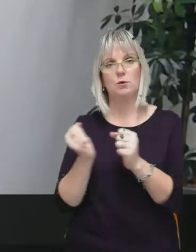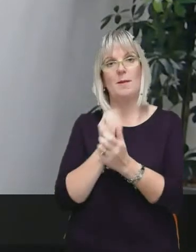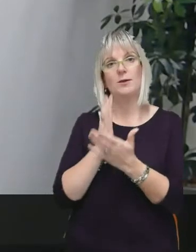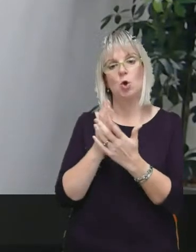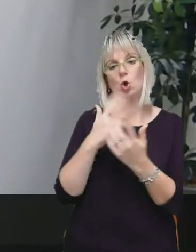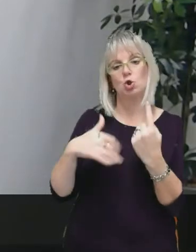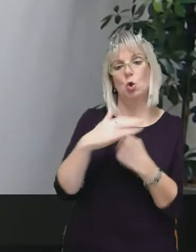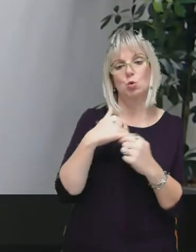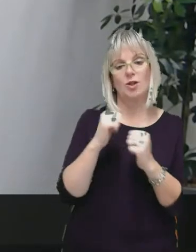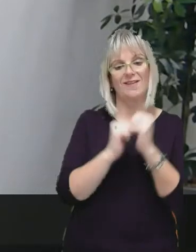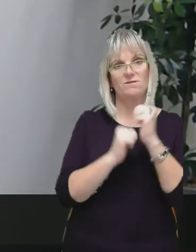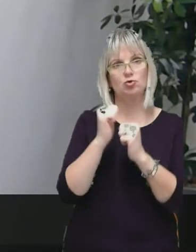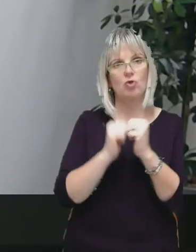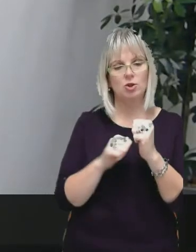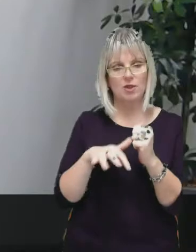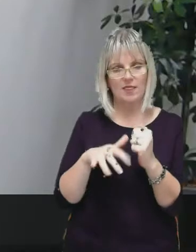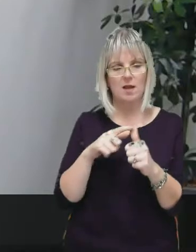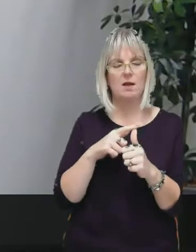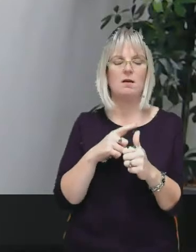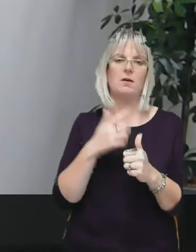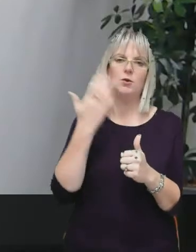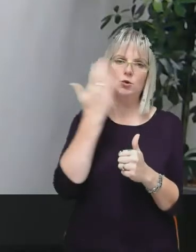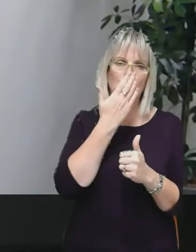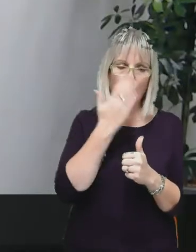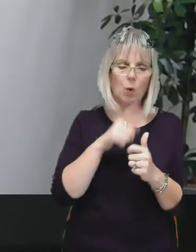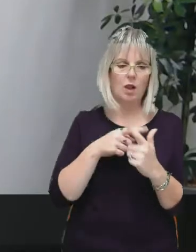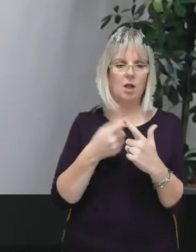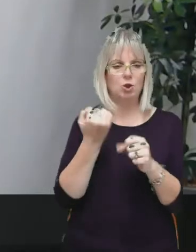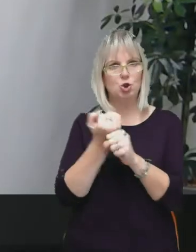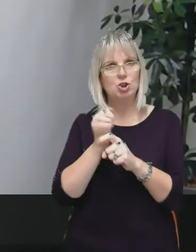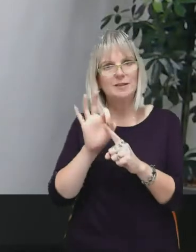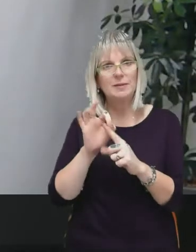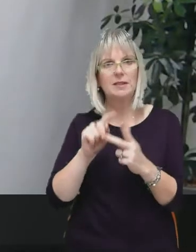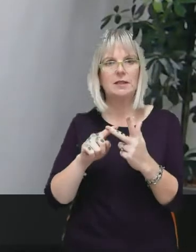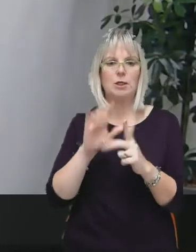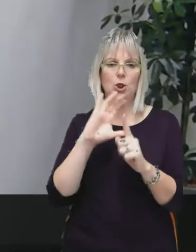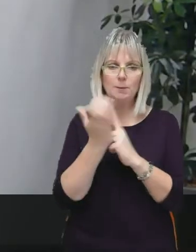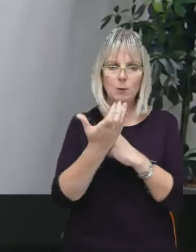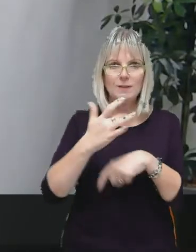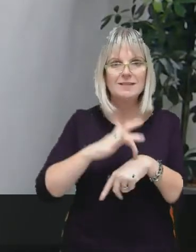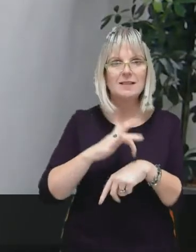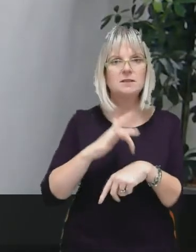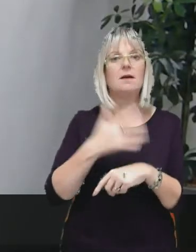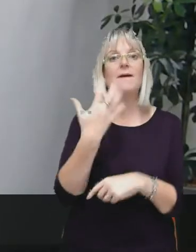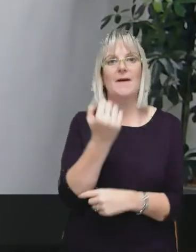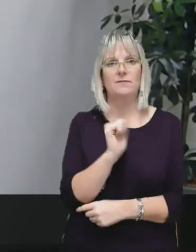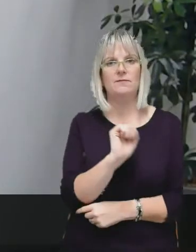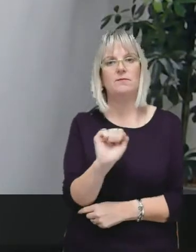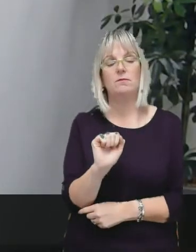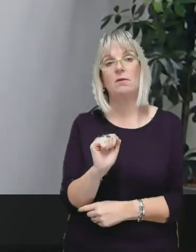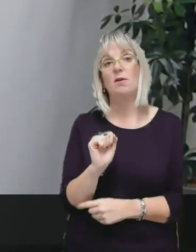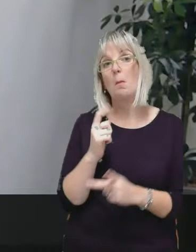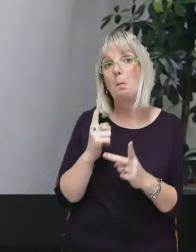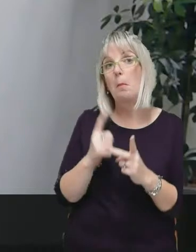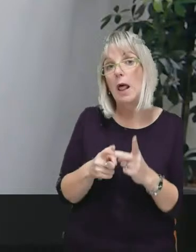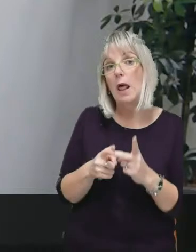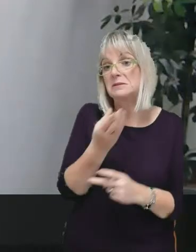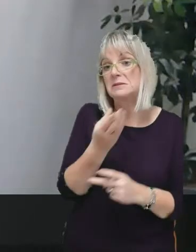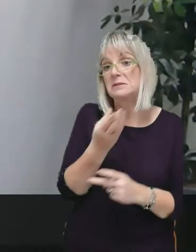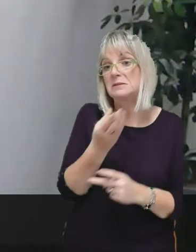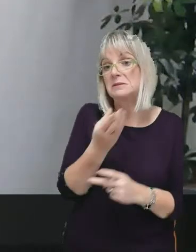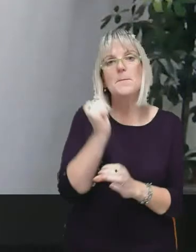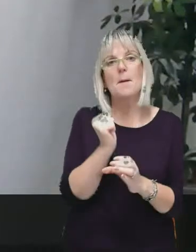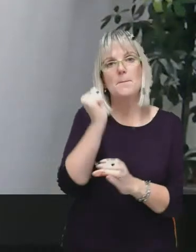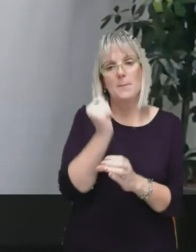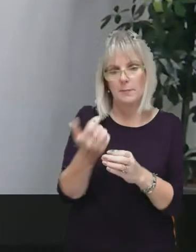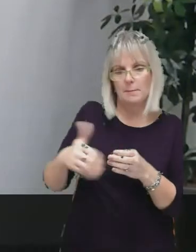GPs, schools, community centres. On some of our developments, we've even got theatres and pubs as part of the scheme as well.